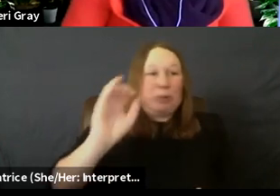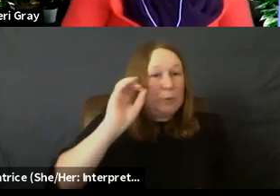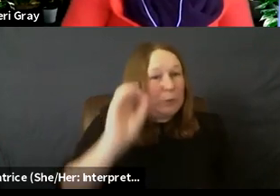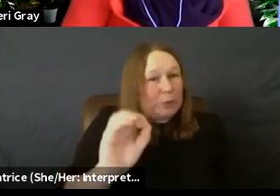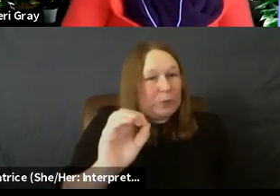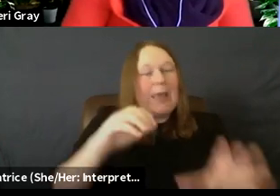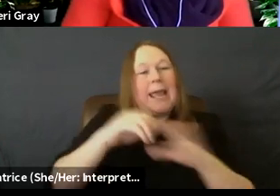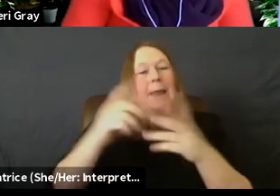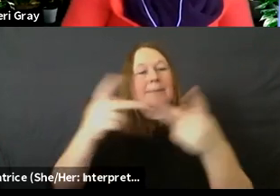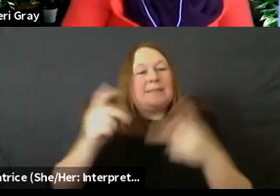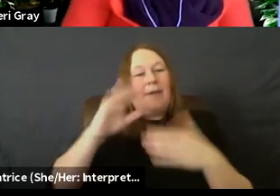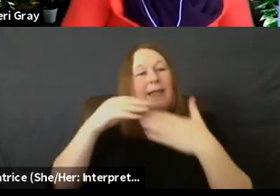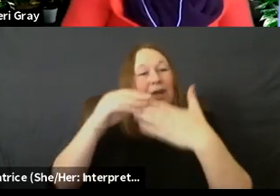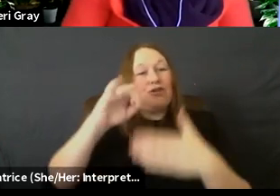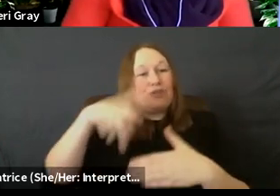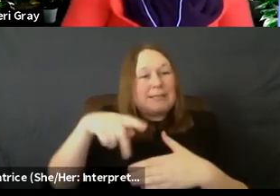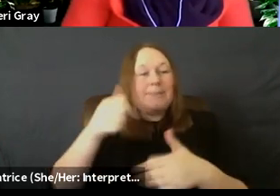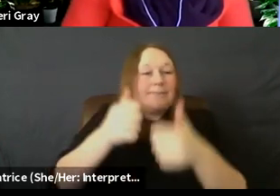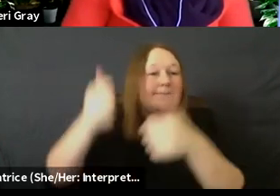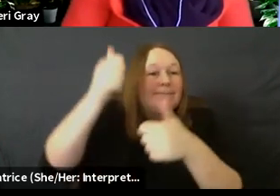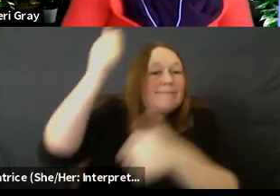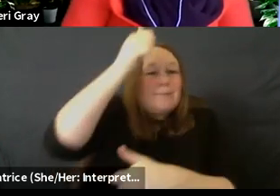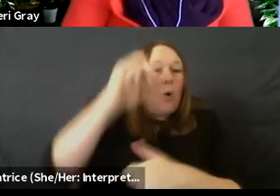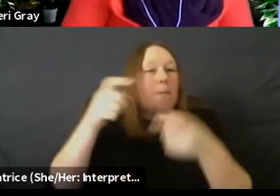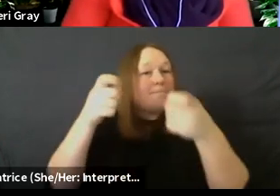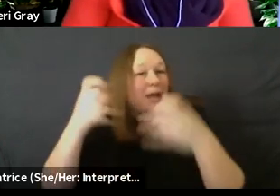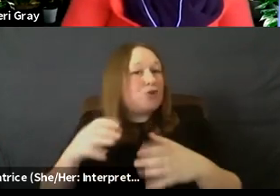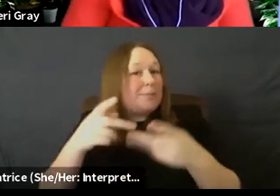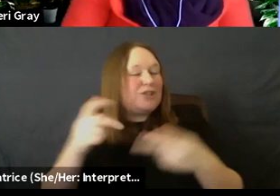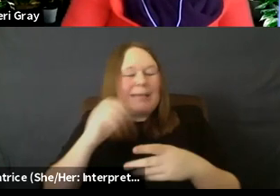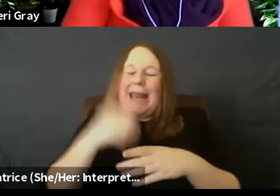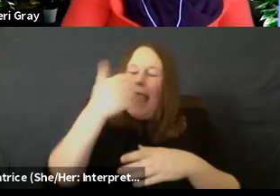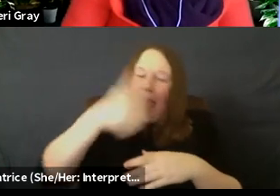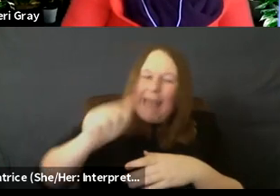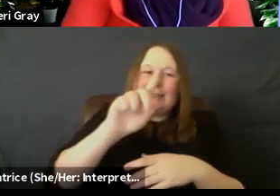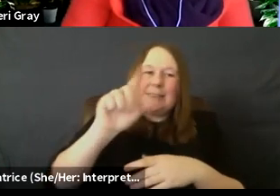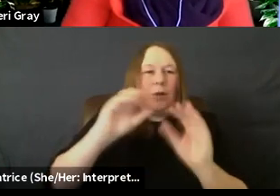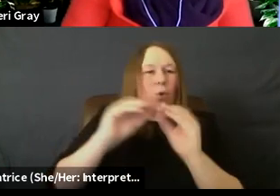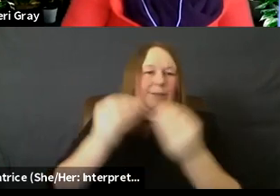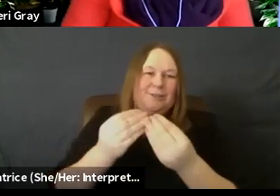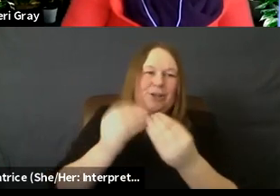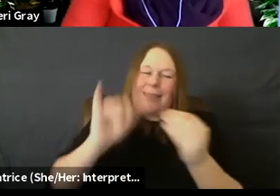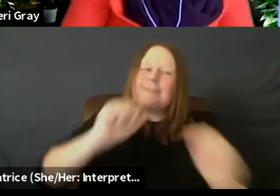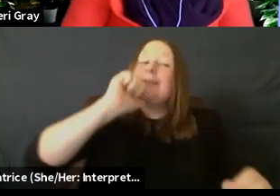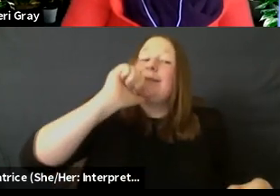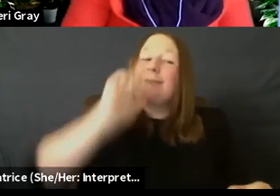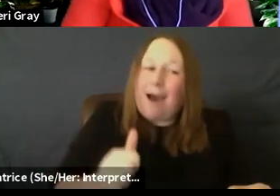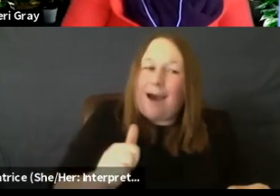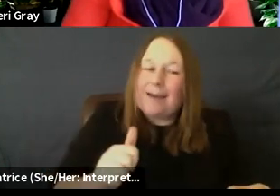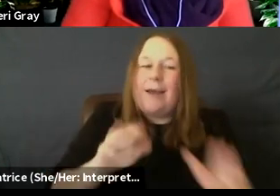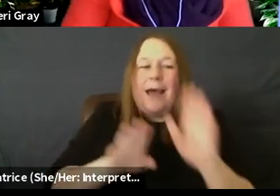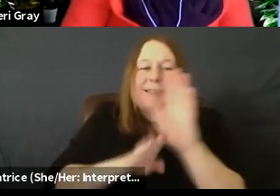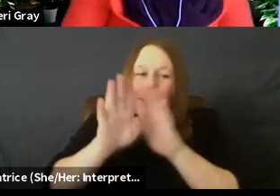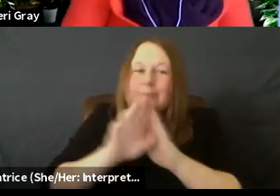are in positions of leadership, senior or management positions in any disability organization that is not a